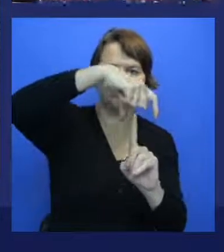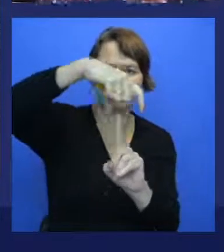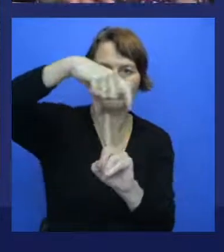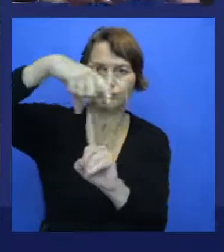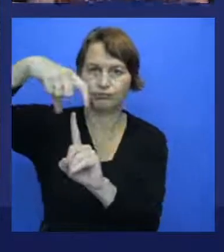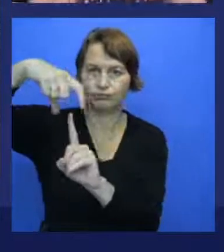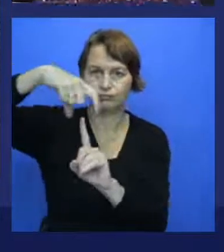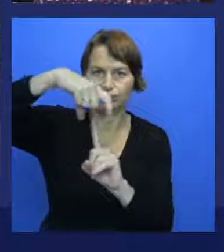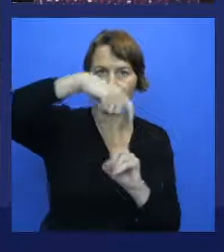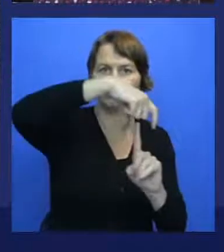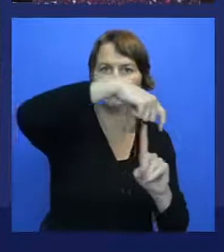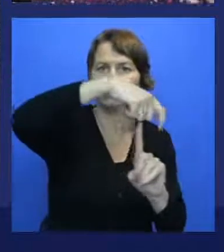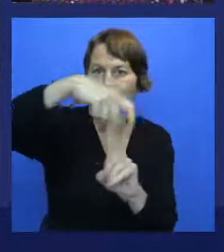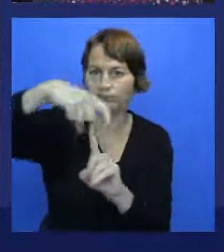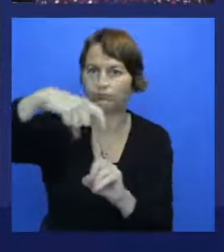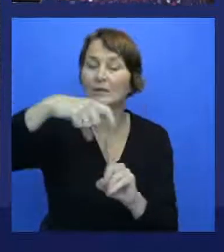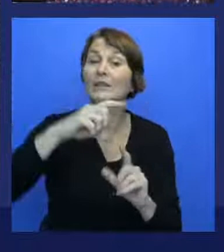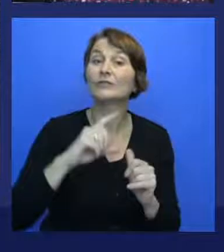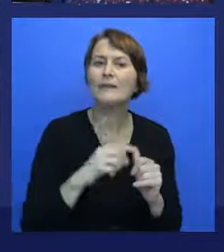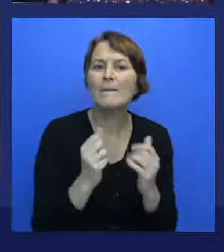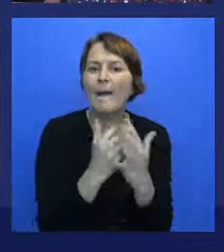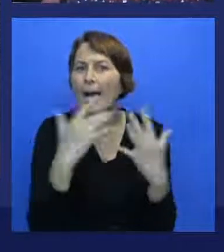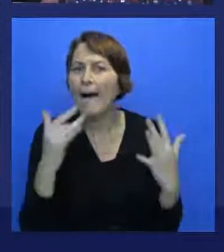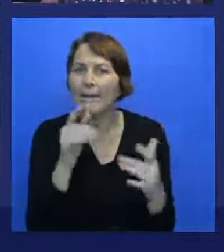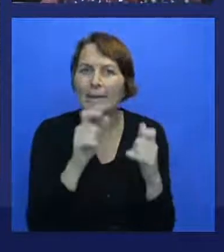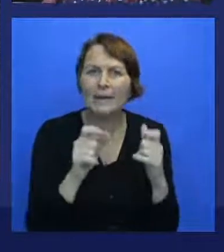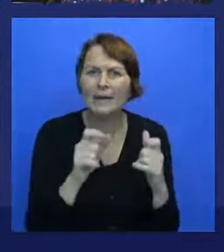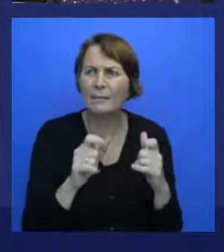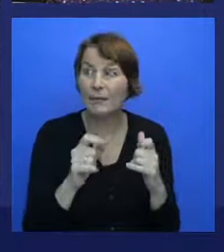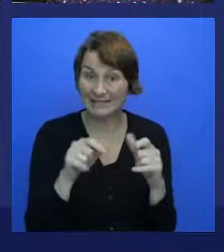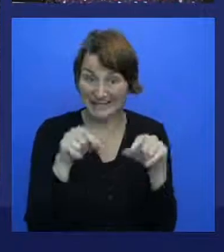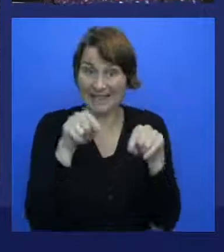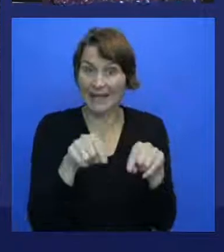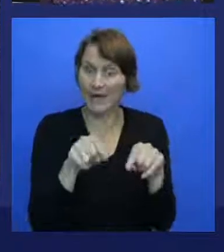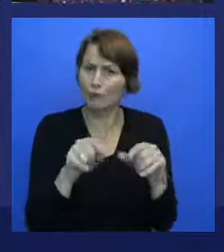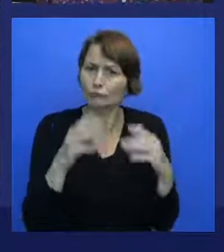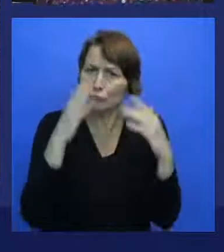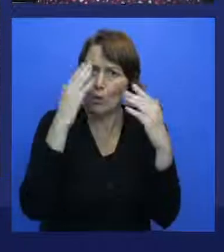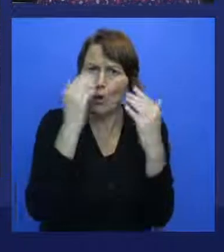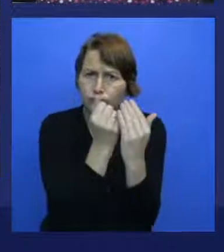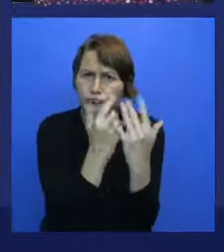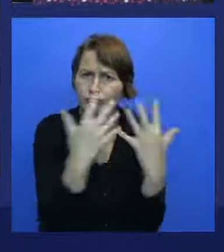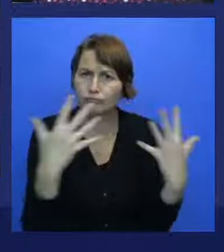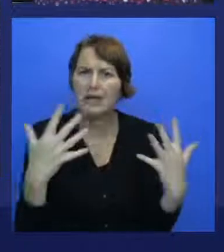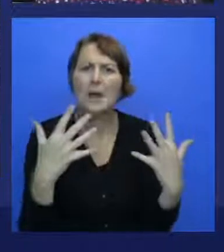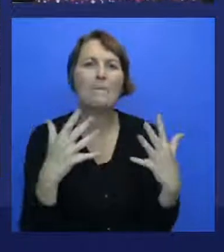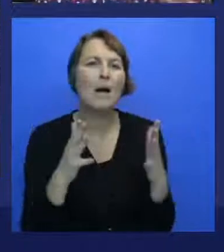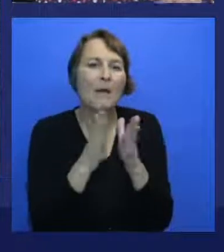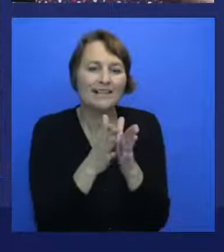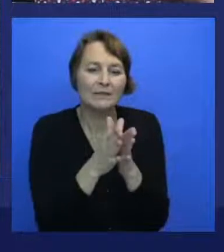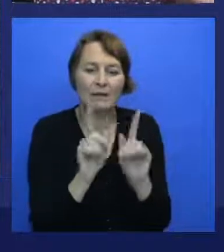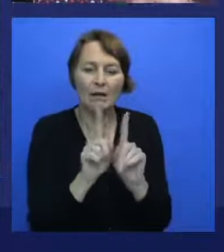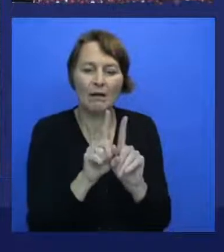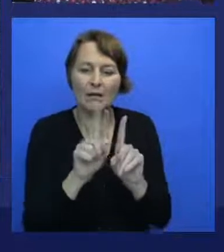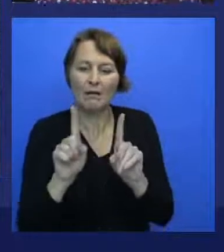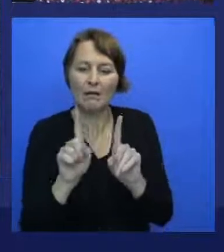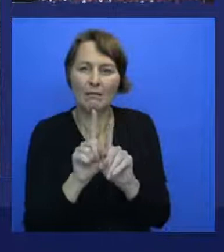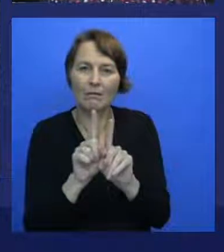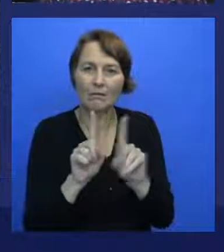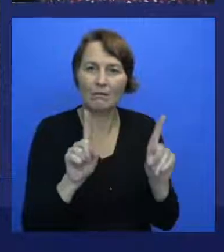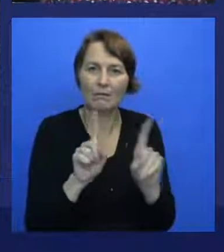one. So just how many people are in a room is awesome, but what if we want to know how far away they are from each other? That's the